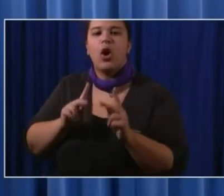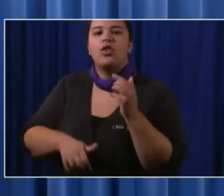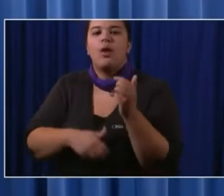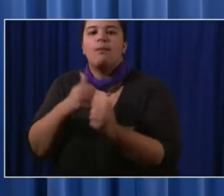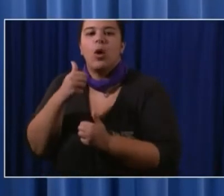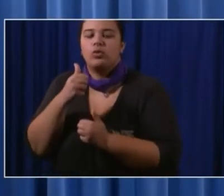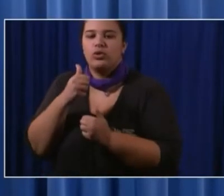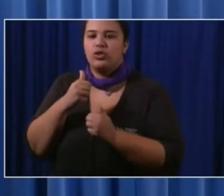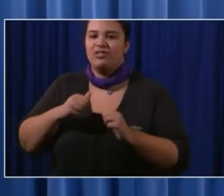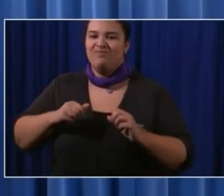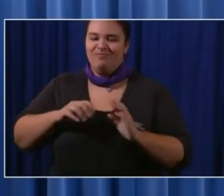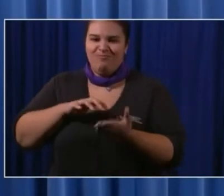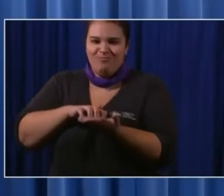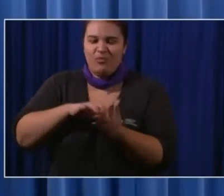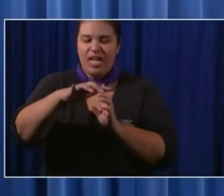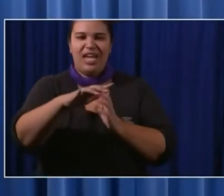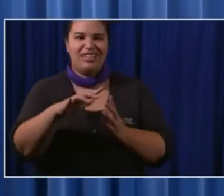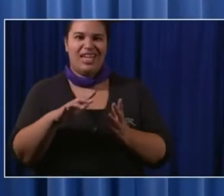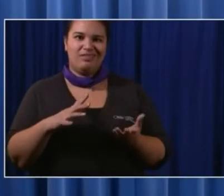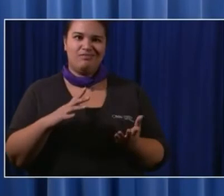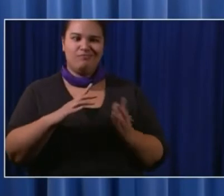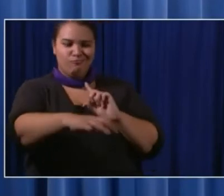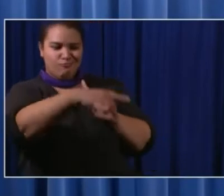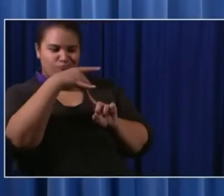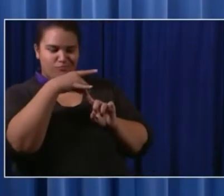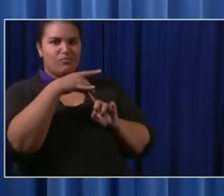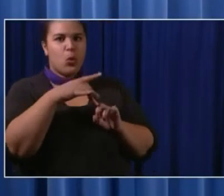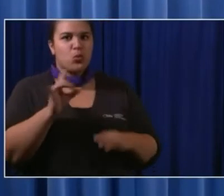Well, we are focusing on those most vulnerable.